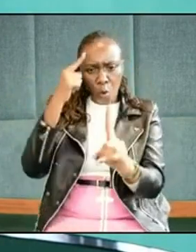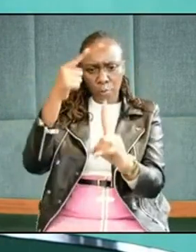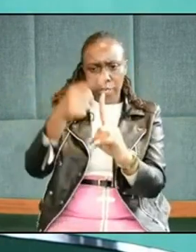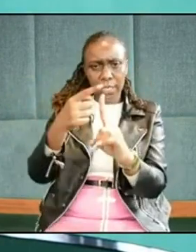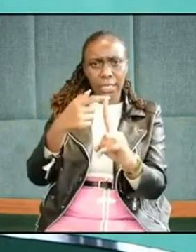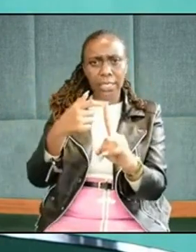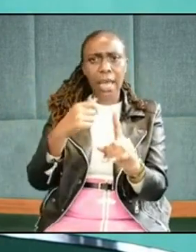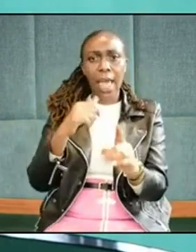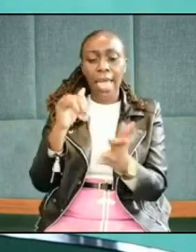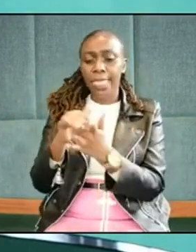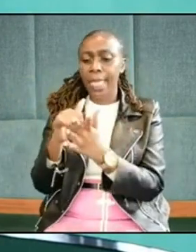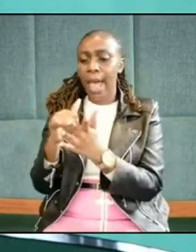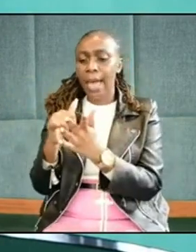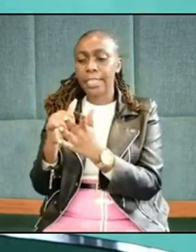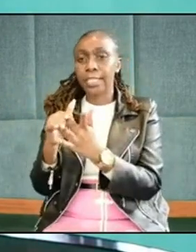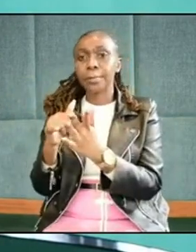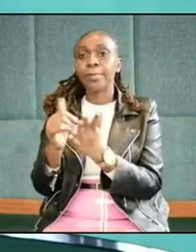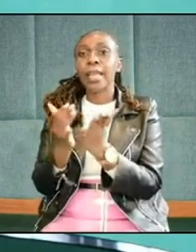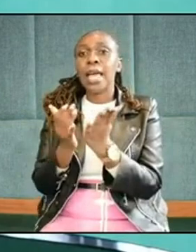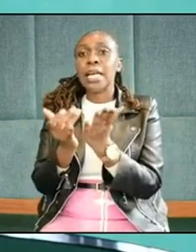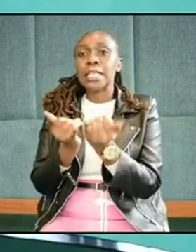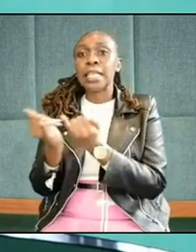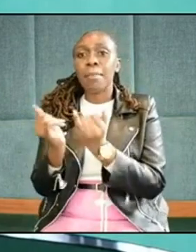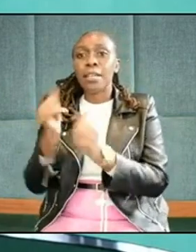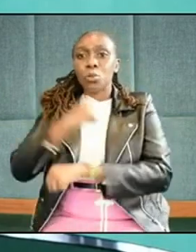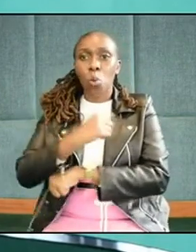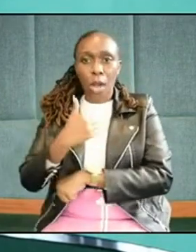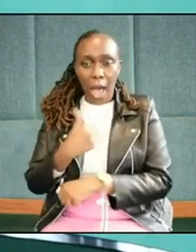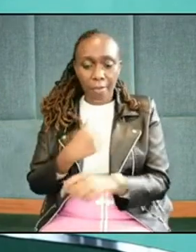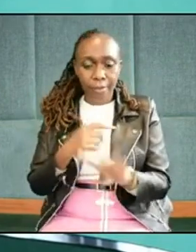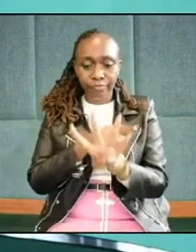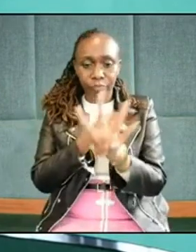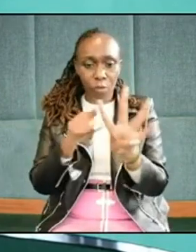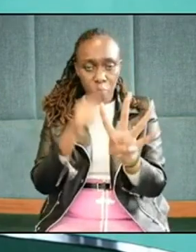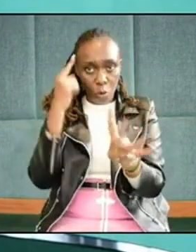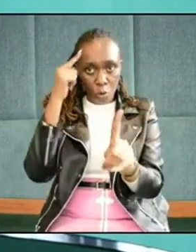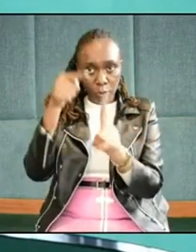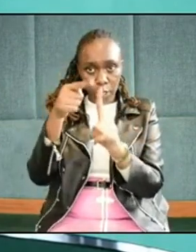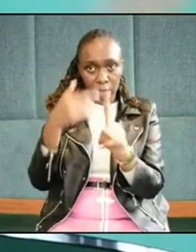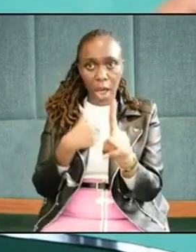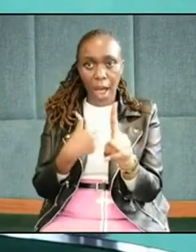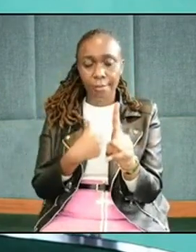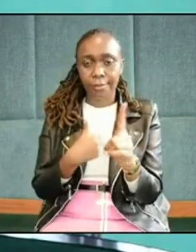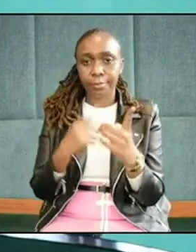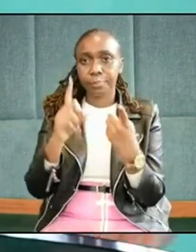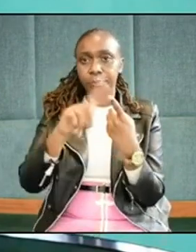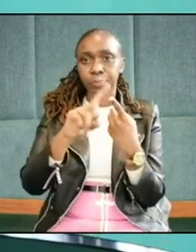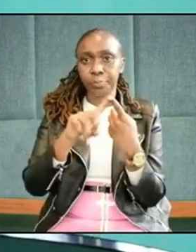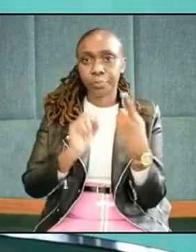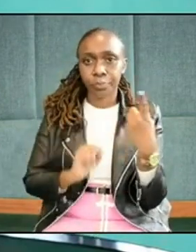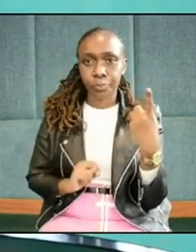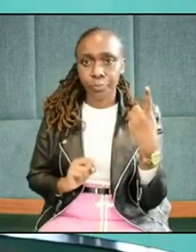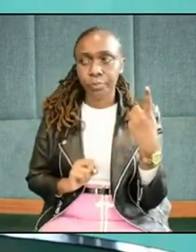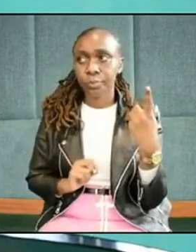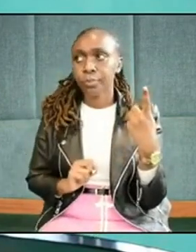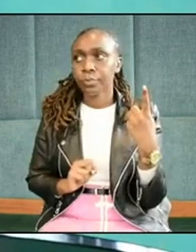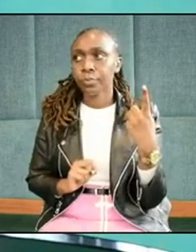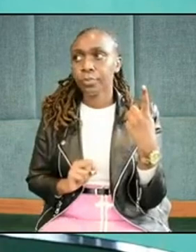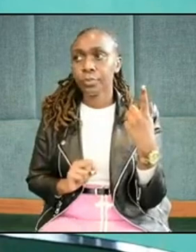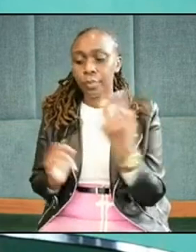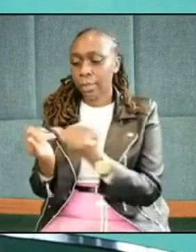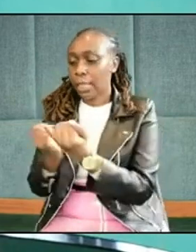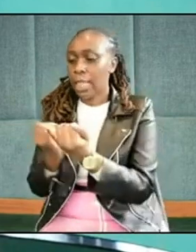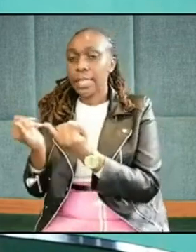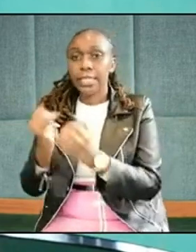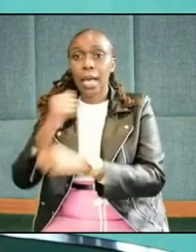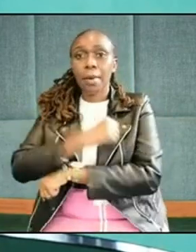Sabbath school actually proclaims, or four objectives that they are in existence for. Number one, Sabbath